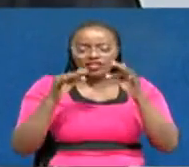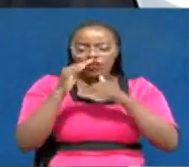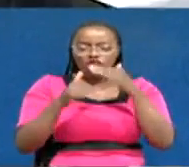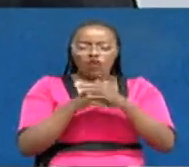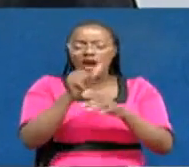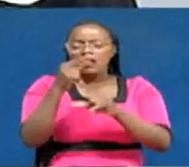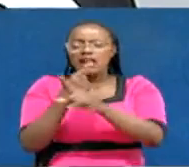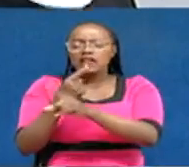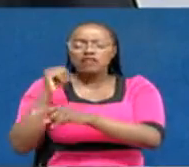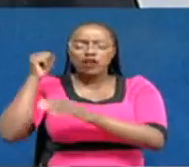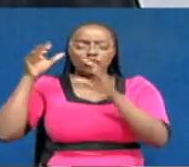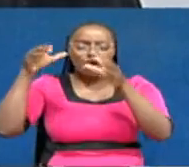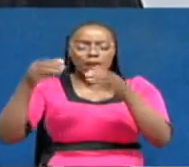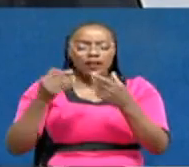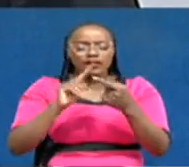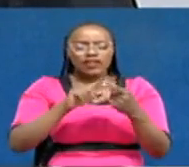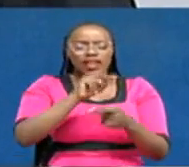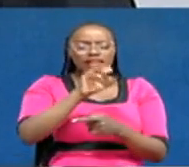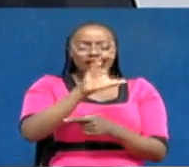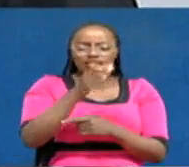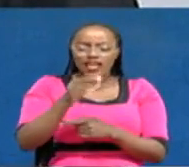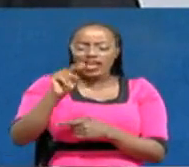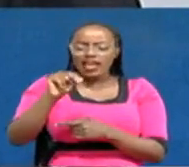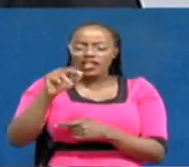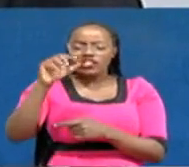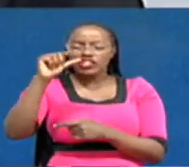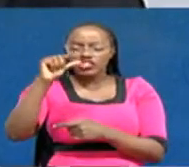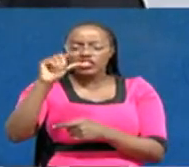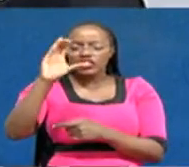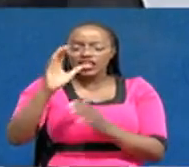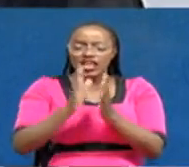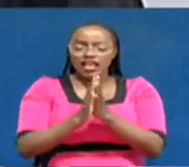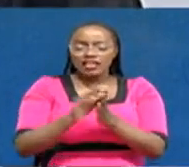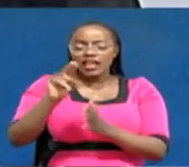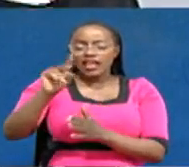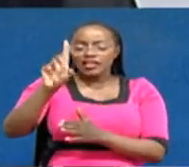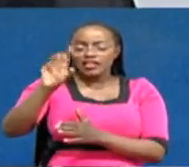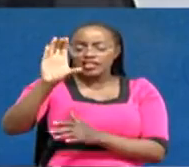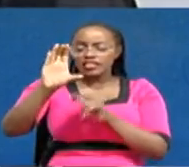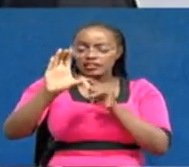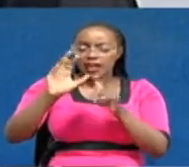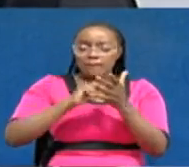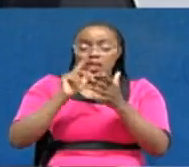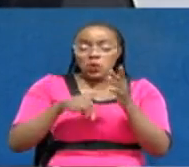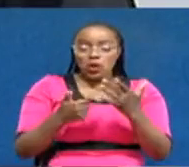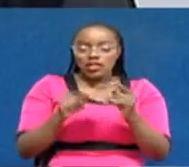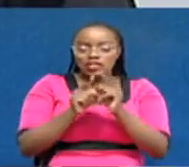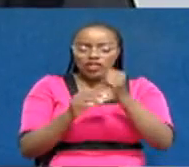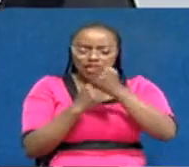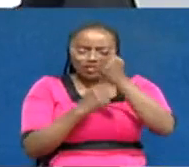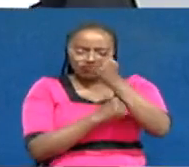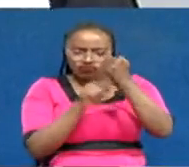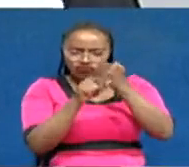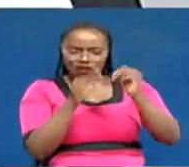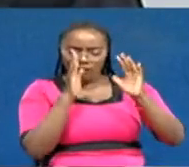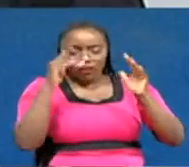by all other party organs. That's the NEC, the NGC, and the National Delegates Conference. They're basically the backbone of